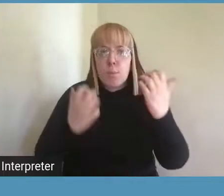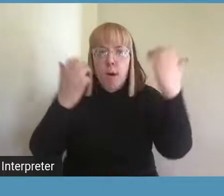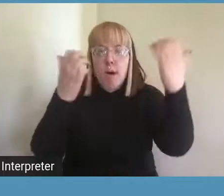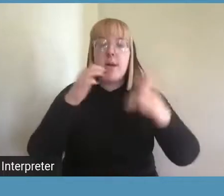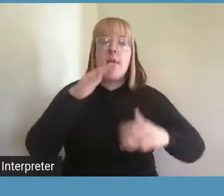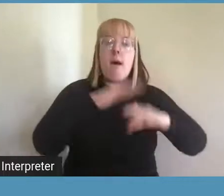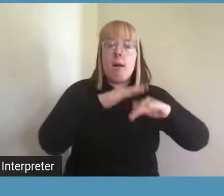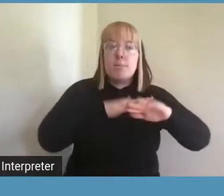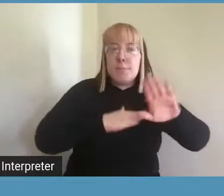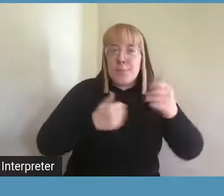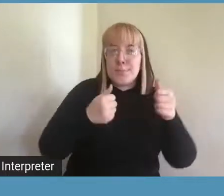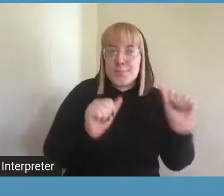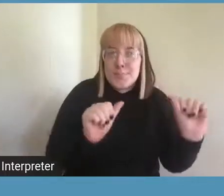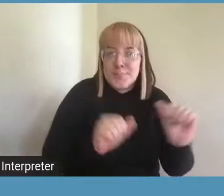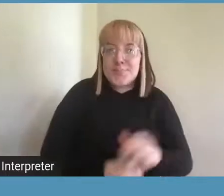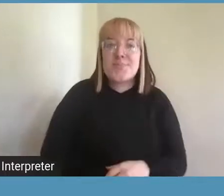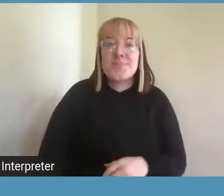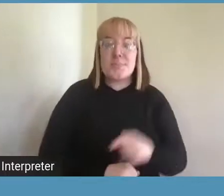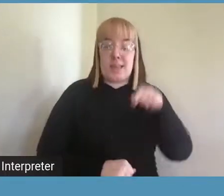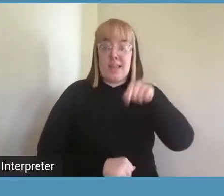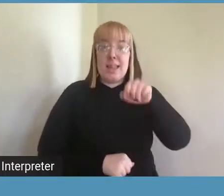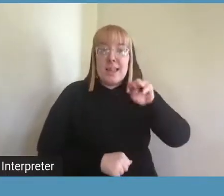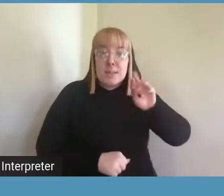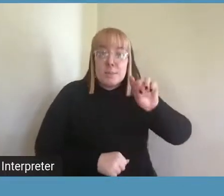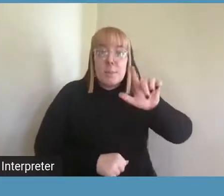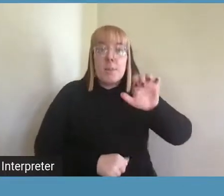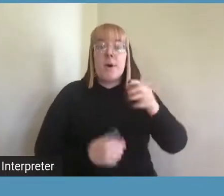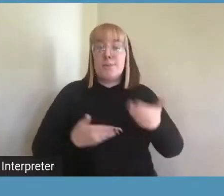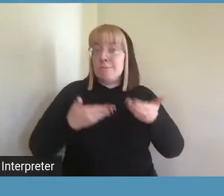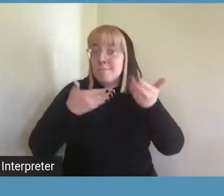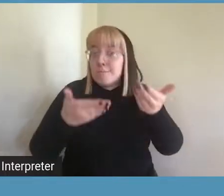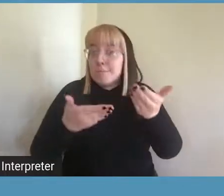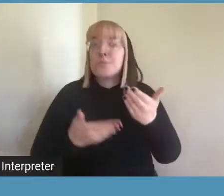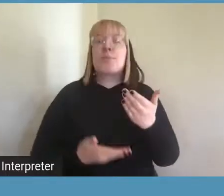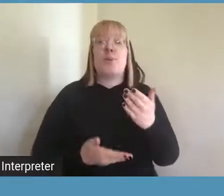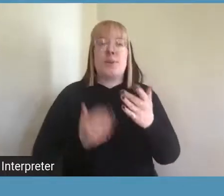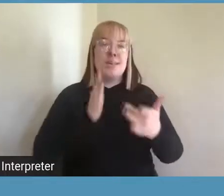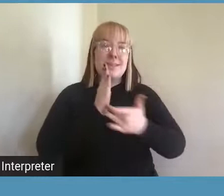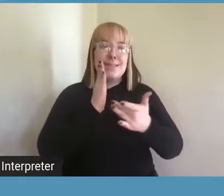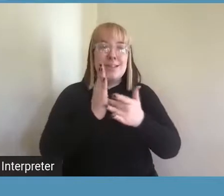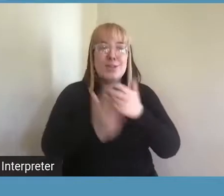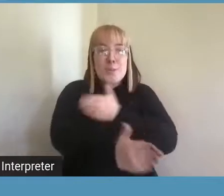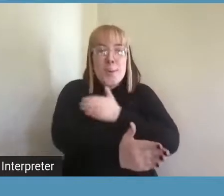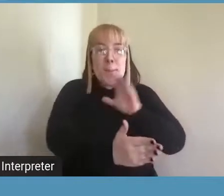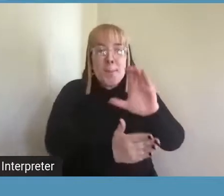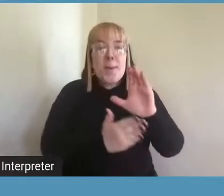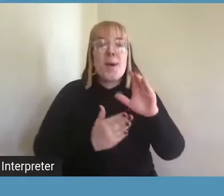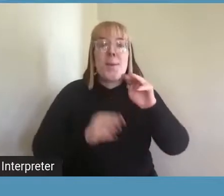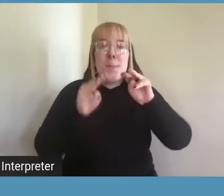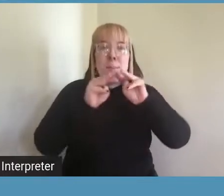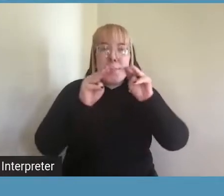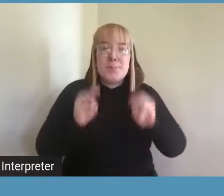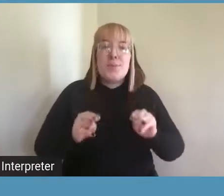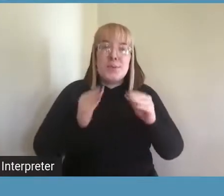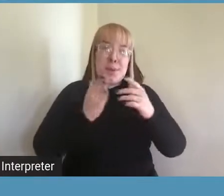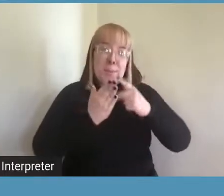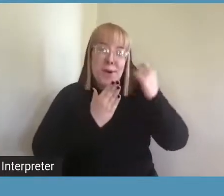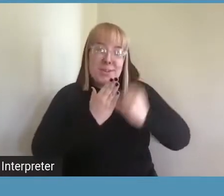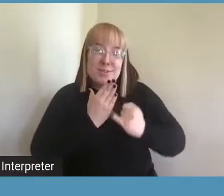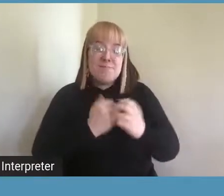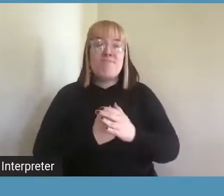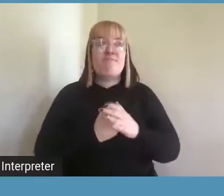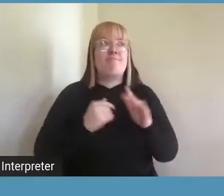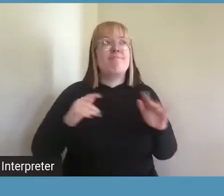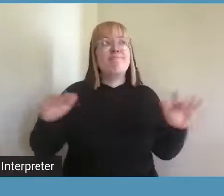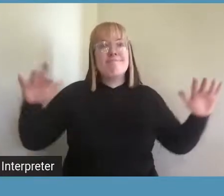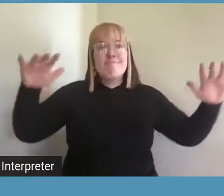your efforts. This module is brought to you by the Digital Empowerment Project for Small Museums, a nationwide